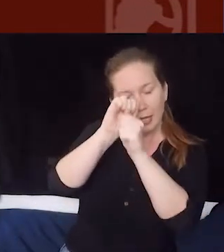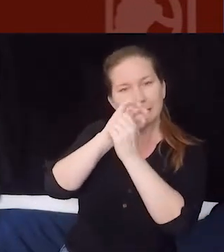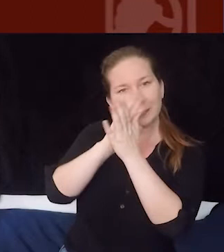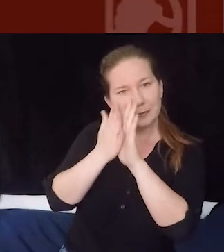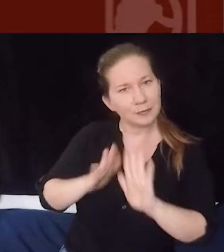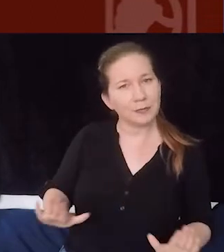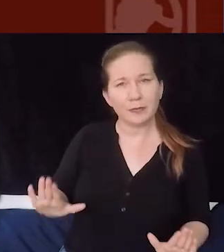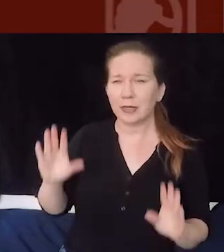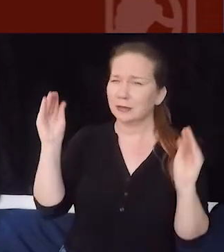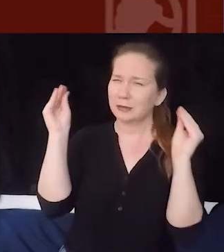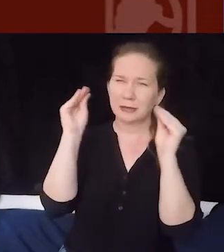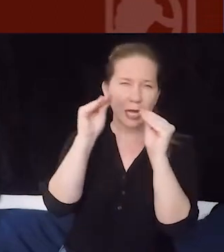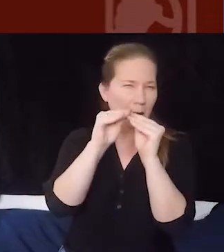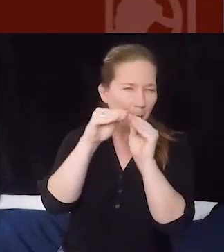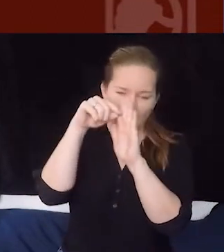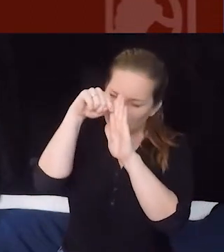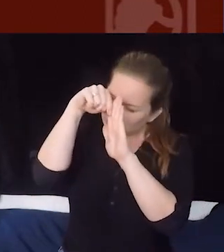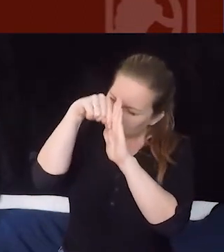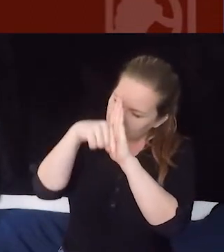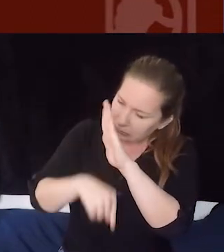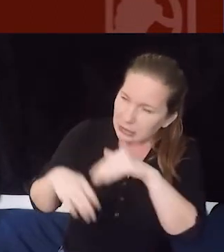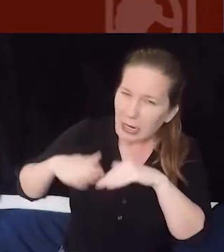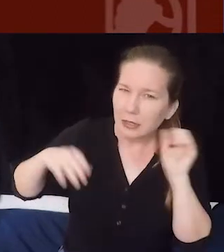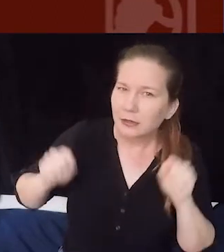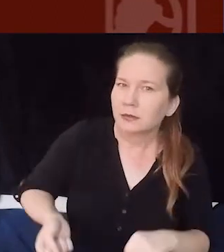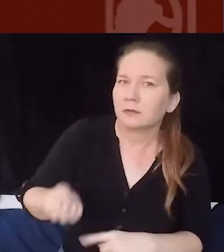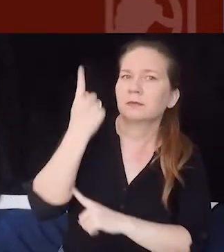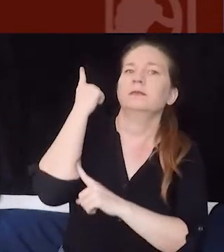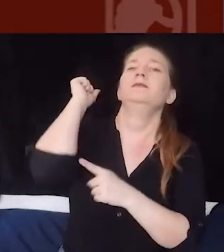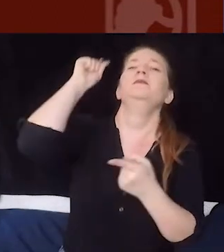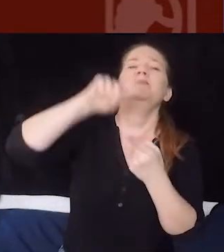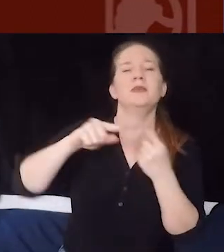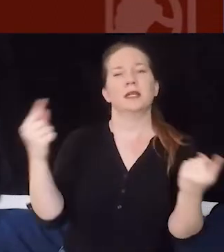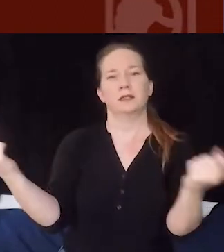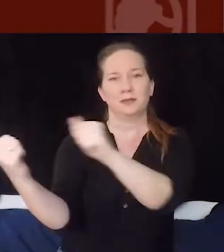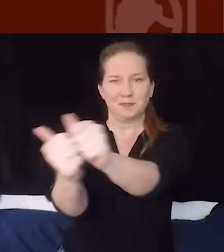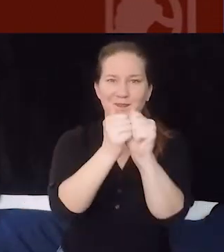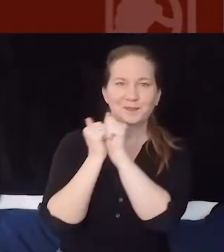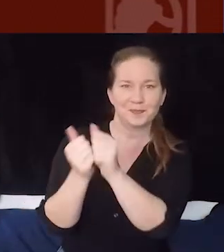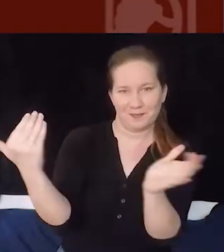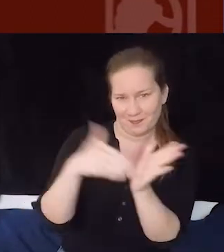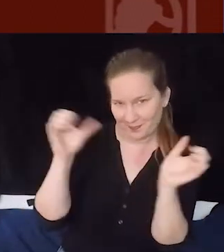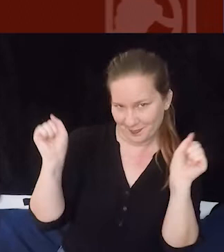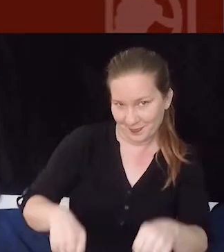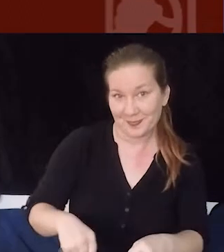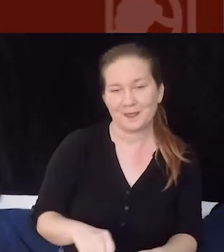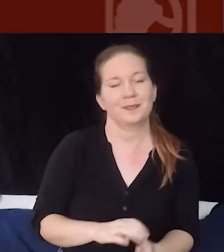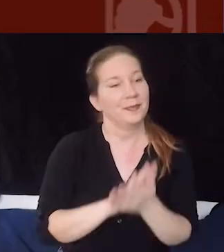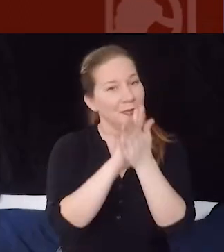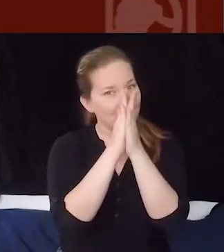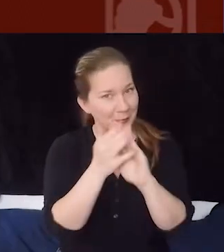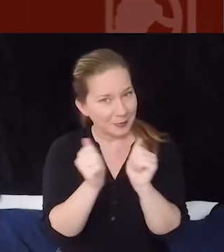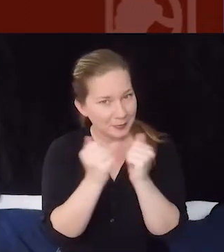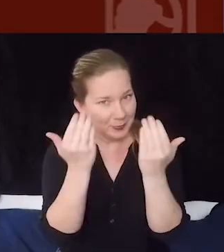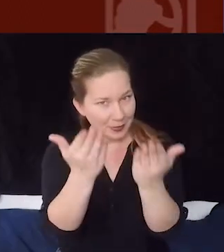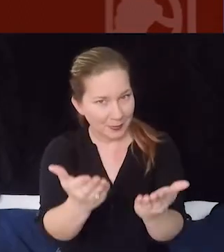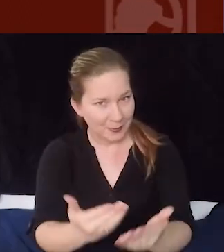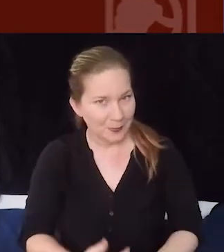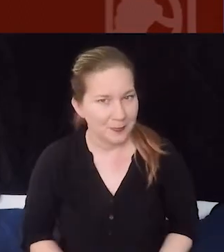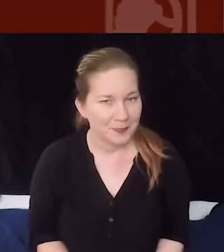together again. Peace be with you. Peace be with you. Peace be with